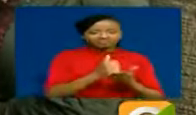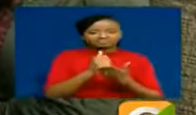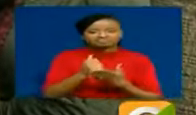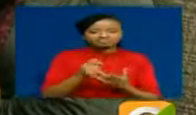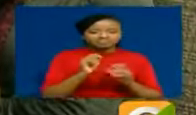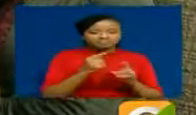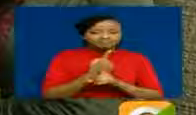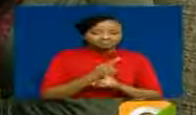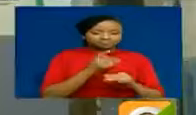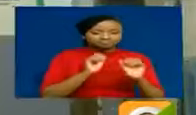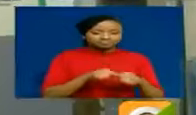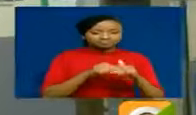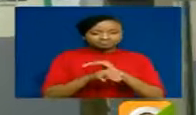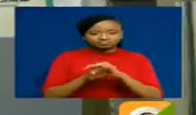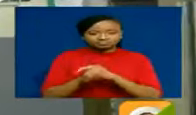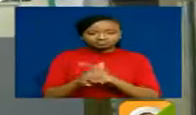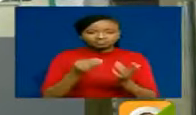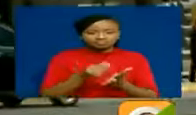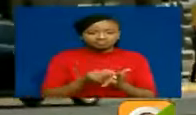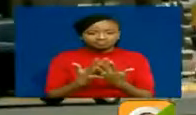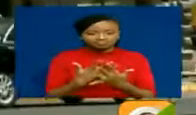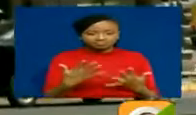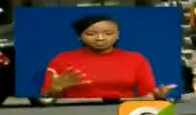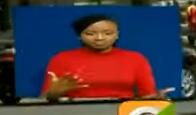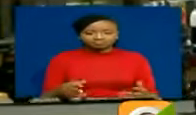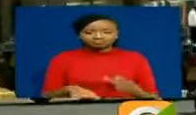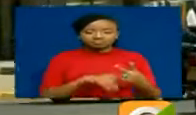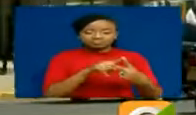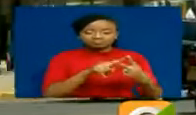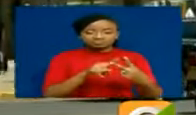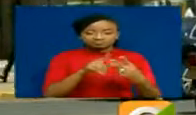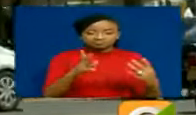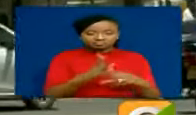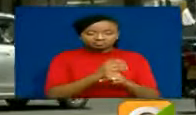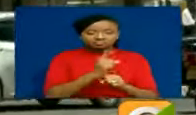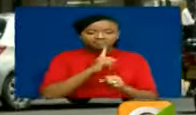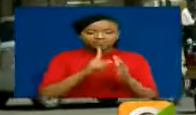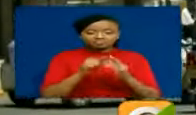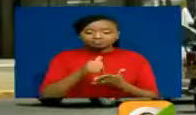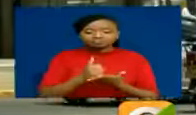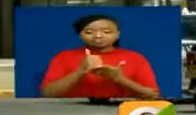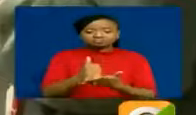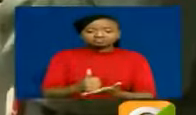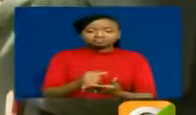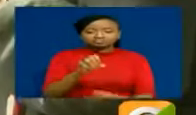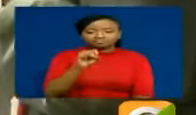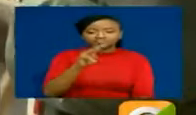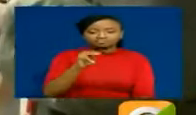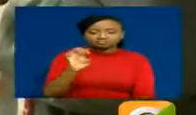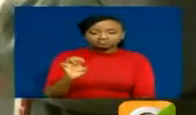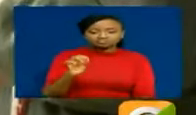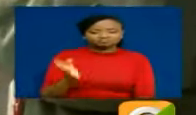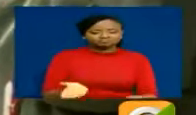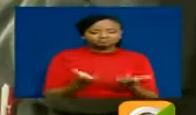access financial and non-financial products from the lender. The two organizations say this will help the SMEs recover faster from